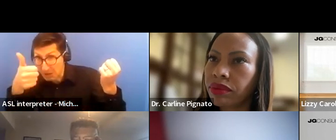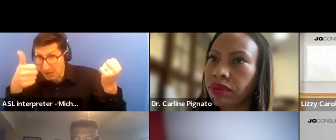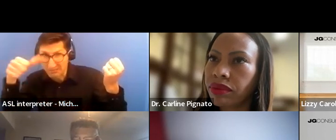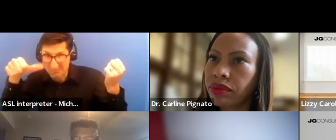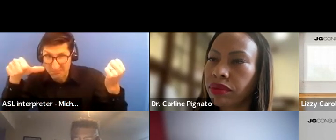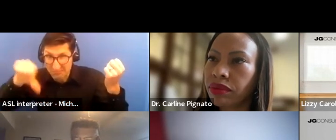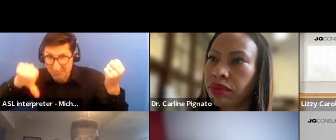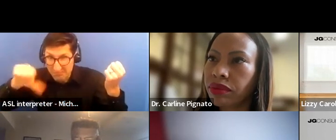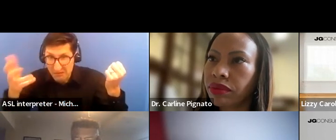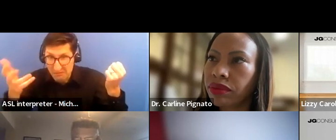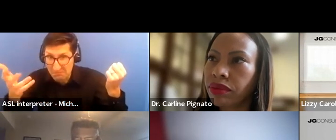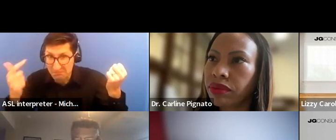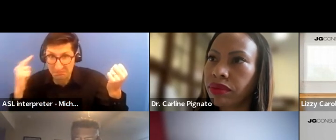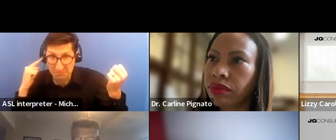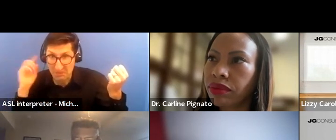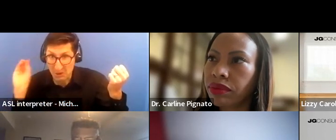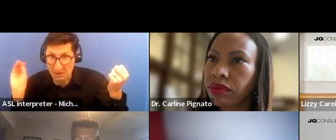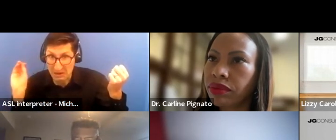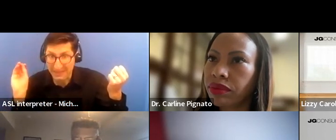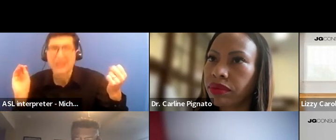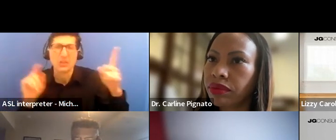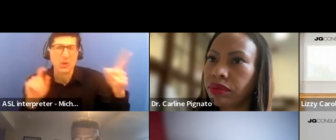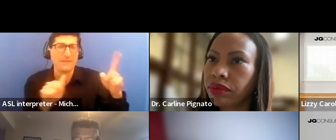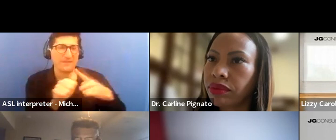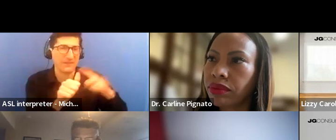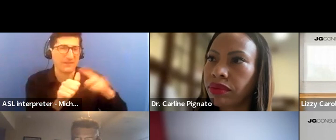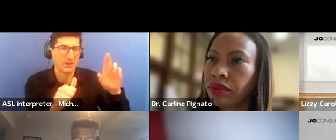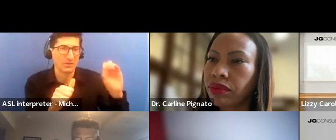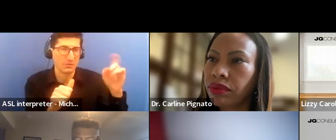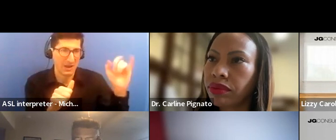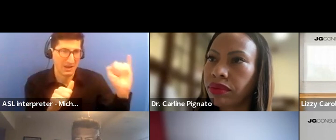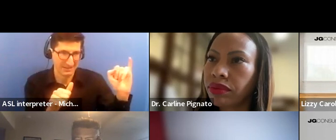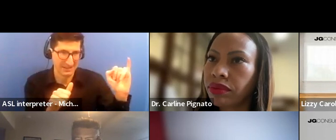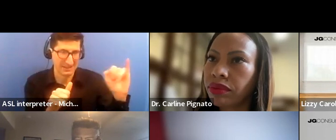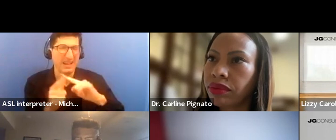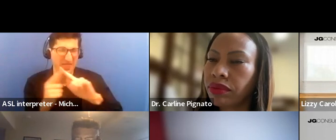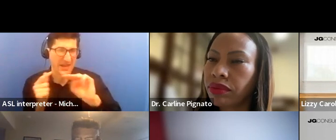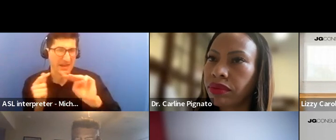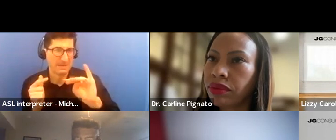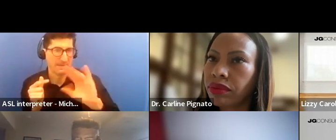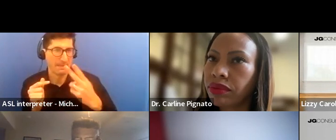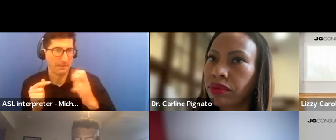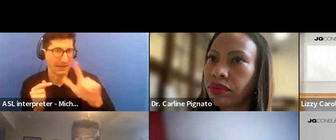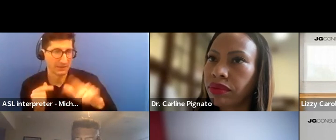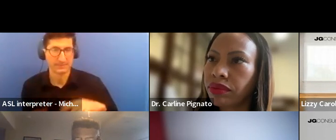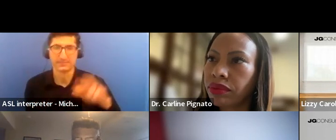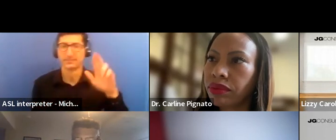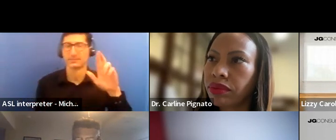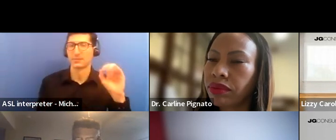All right, hearing nothing, I'm going to go to Roxy for a minute and then we're going to go to Michael. Roxy? I just wanted to